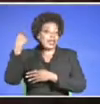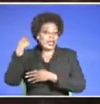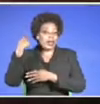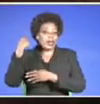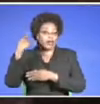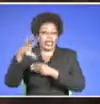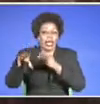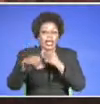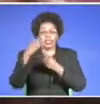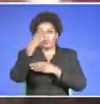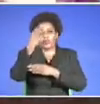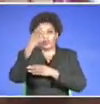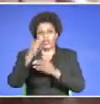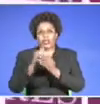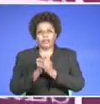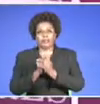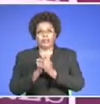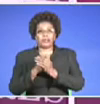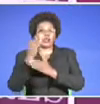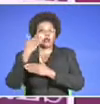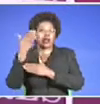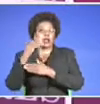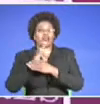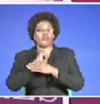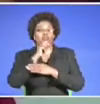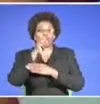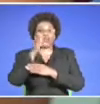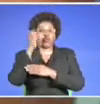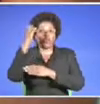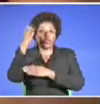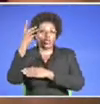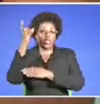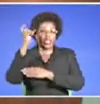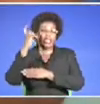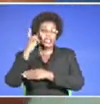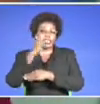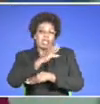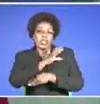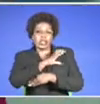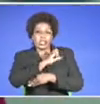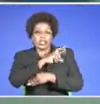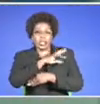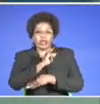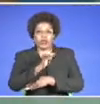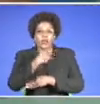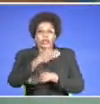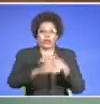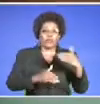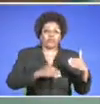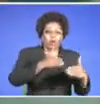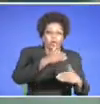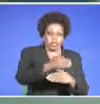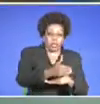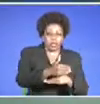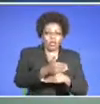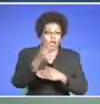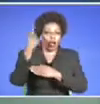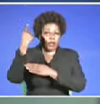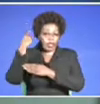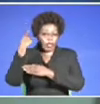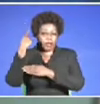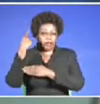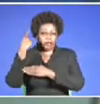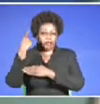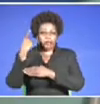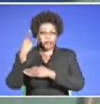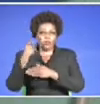beauty. Hairstylist and beautician at True Beauty Salon, Shanice Carey, talked about the process of styling hair that will impress